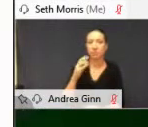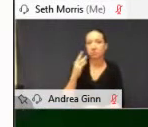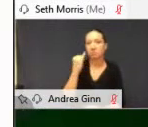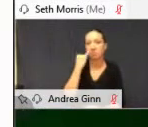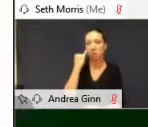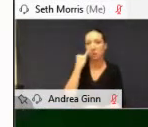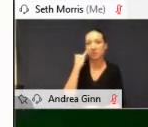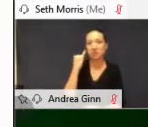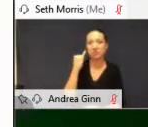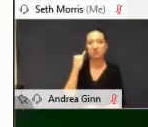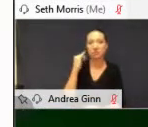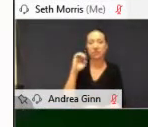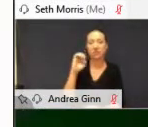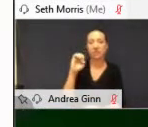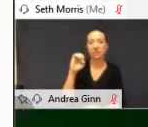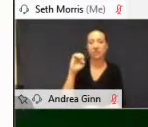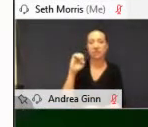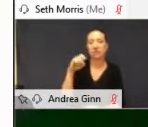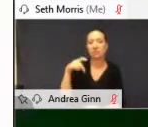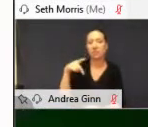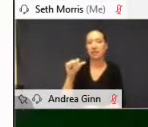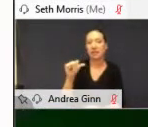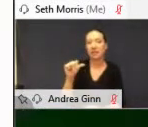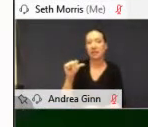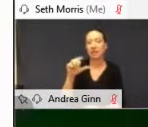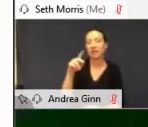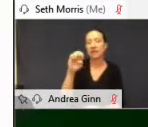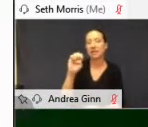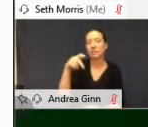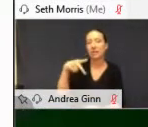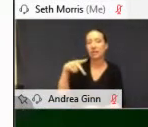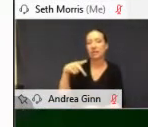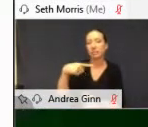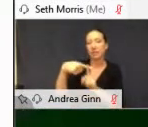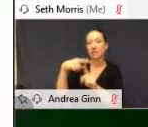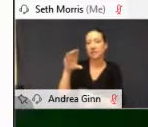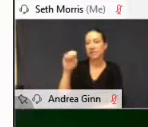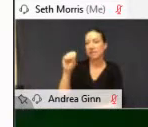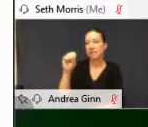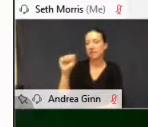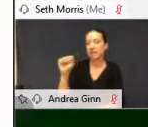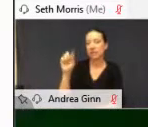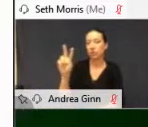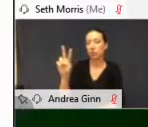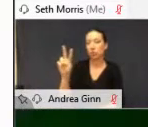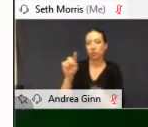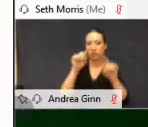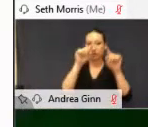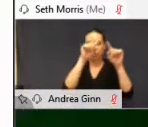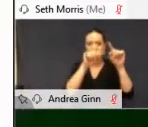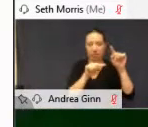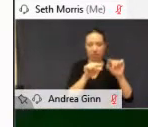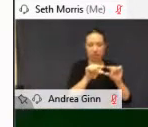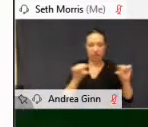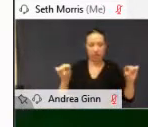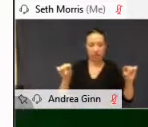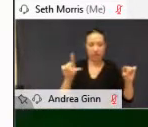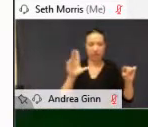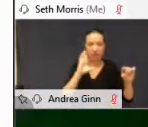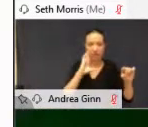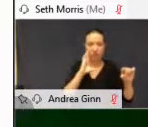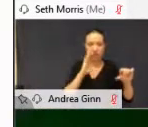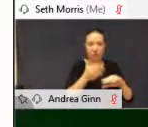CSA2 line, which stands for the option that would both enhance premium assistance and layer on cost